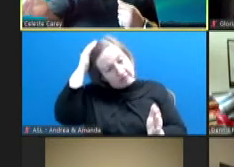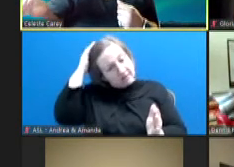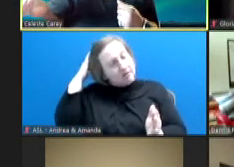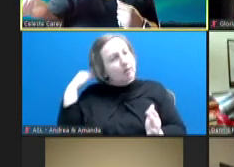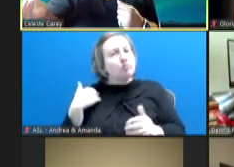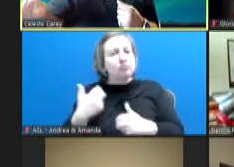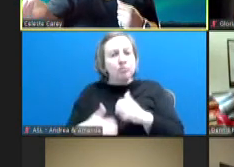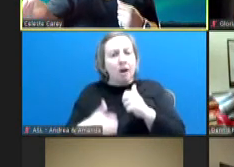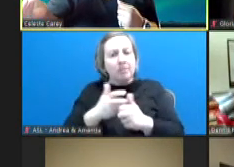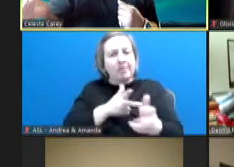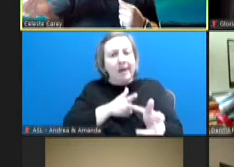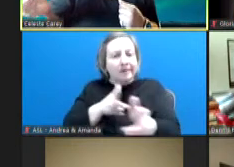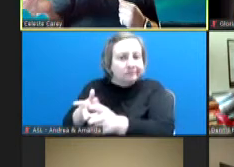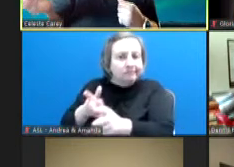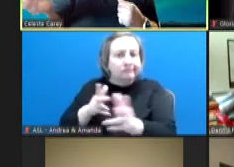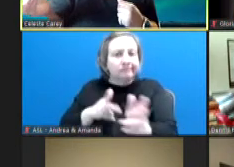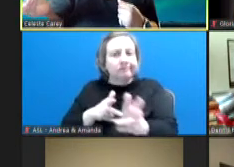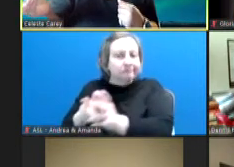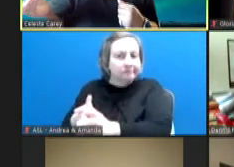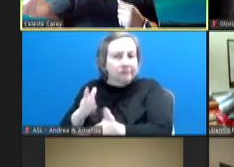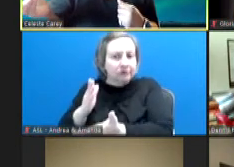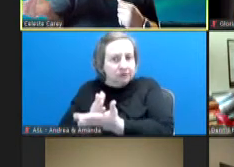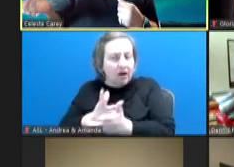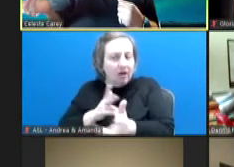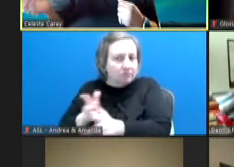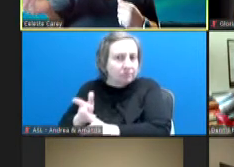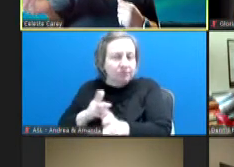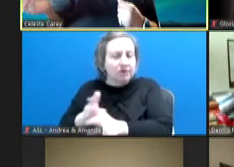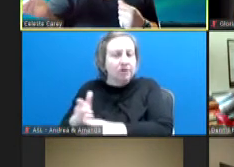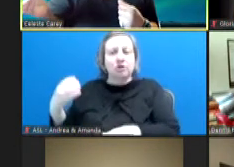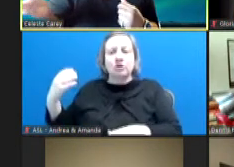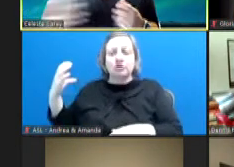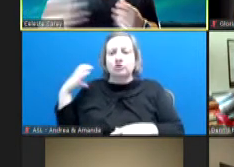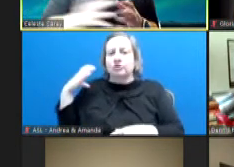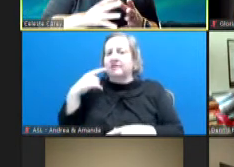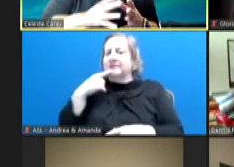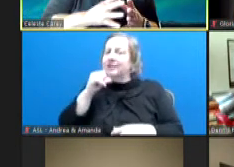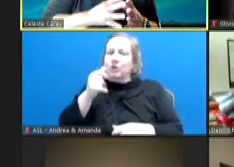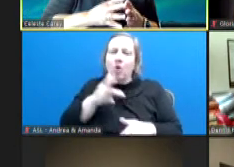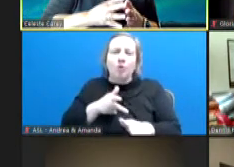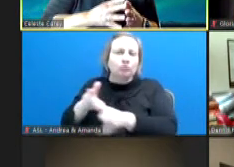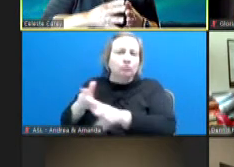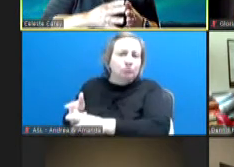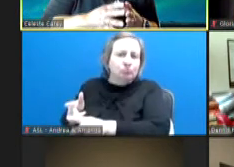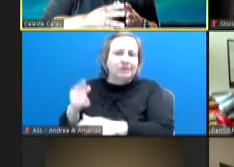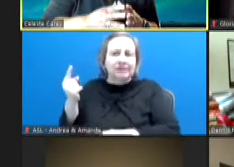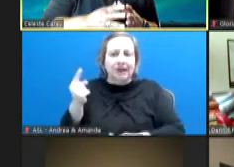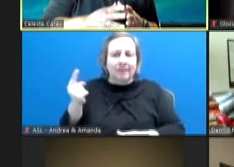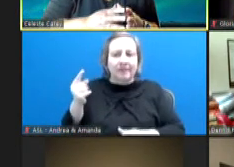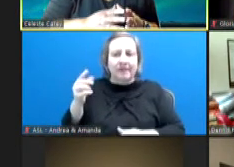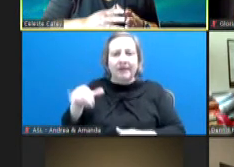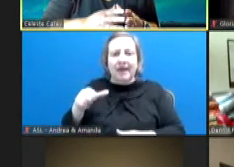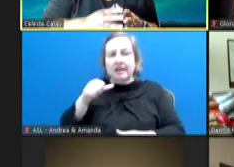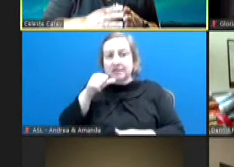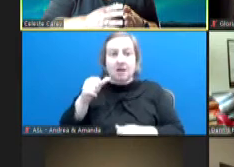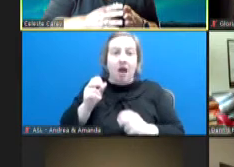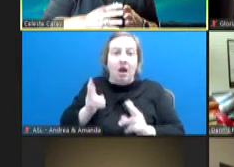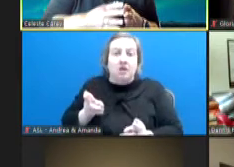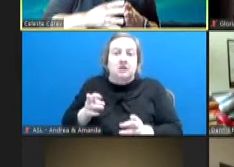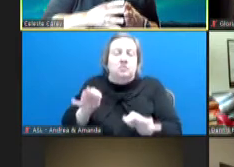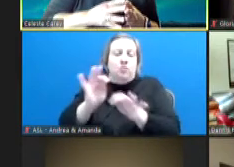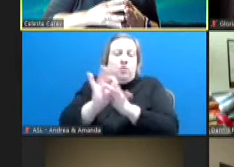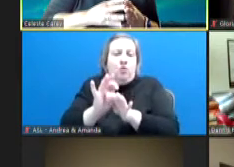problematic stops by the chief saying, let's not stop for things that are not urgent, such